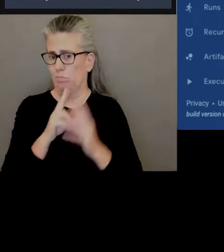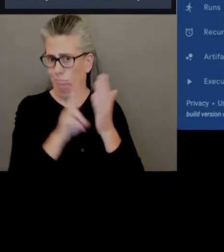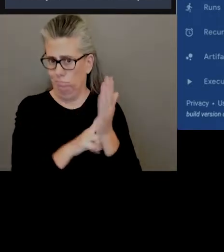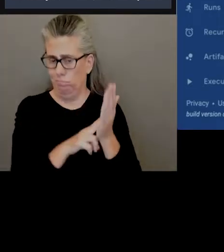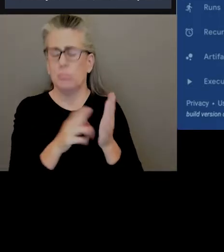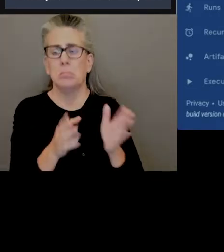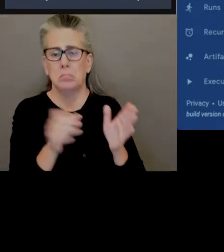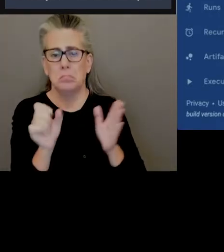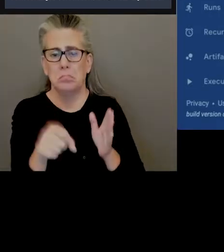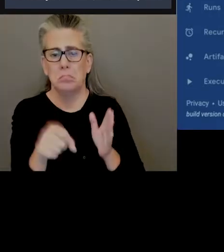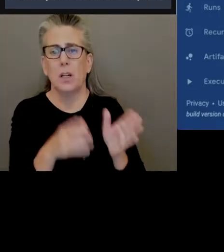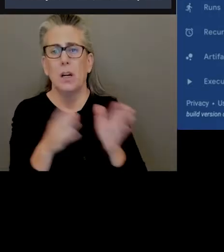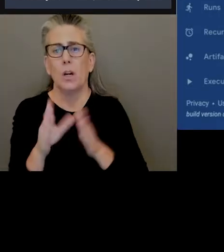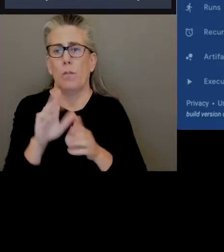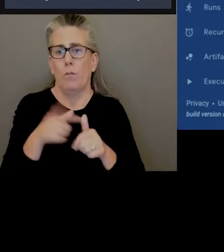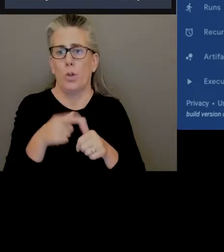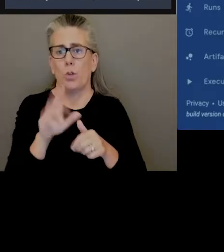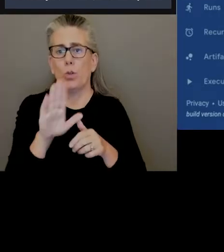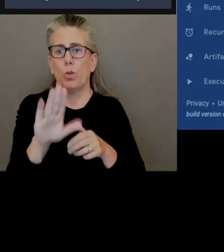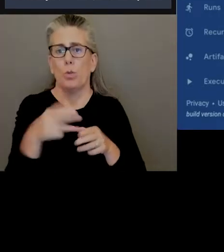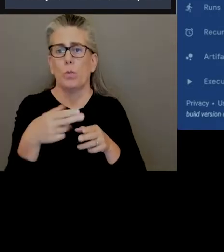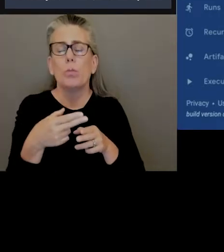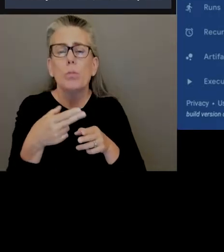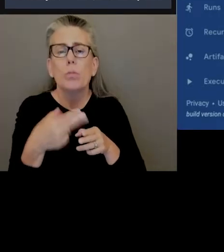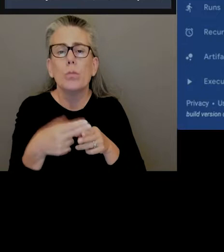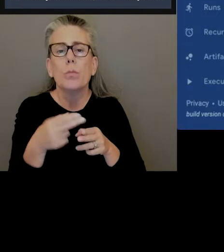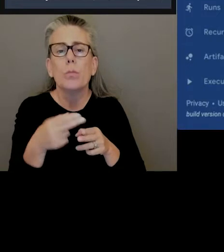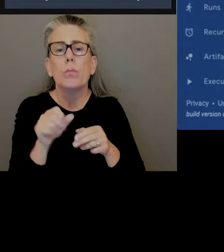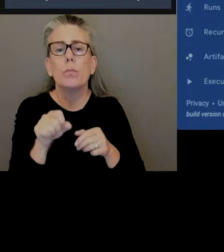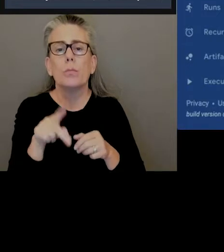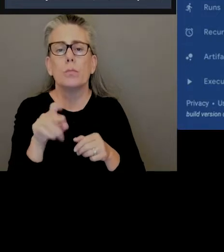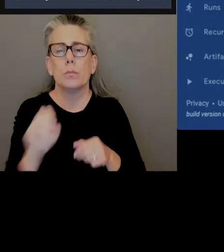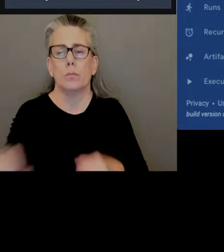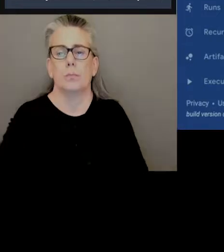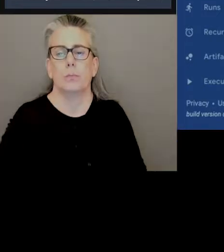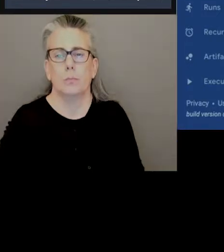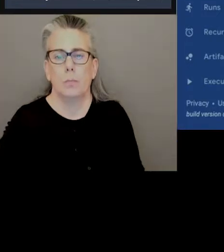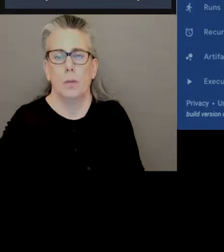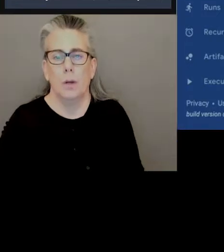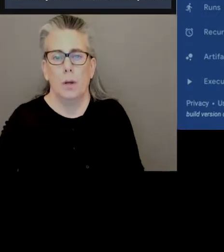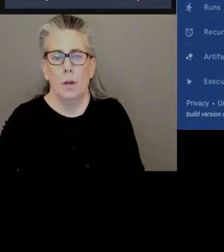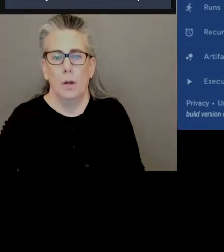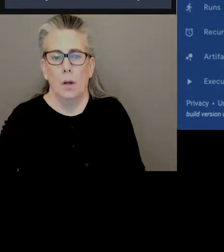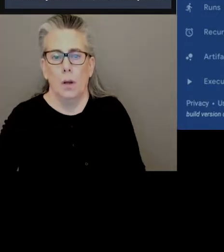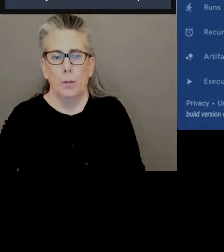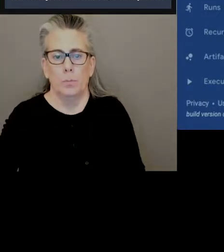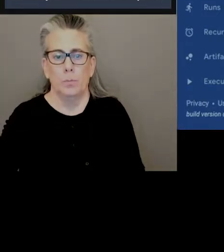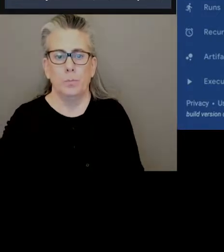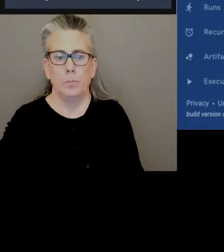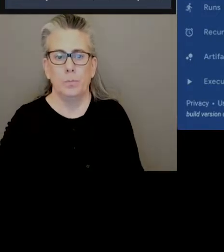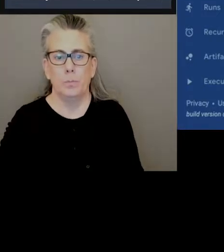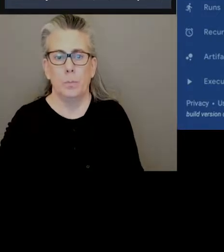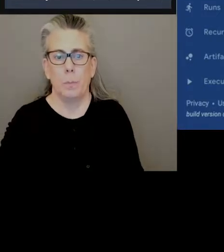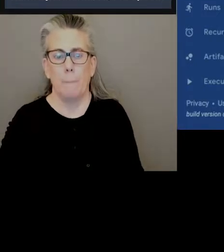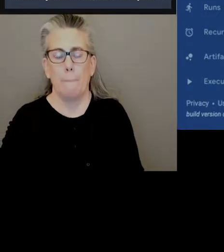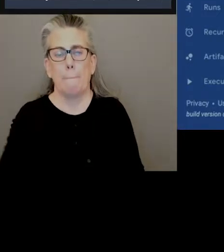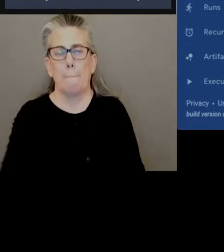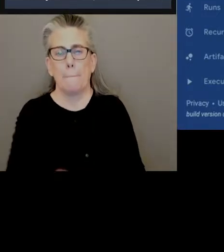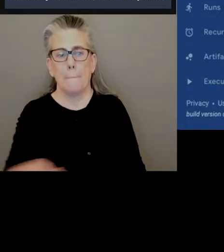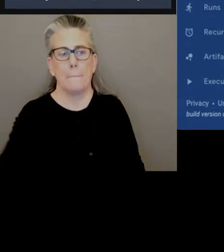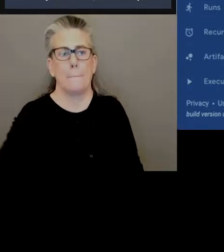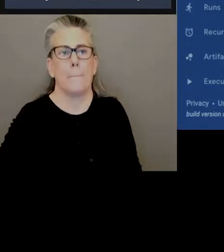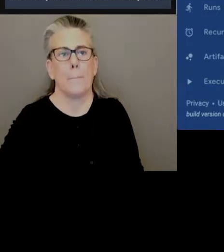your namespace from this namespace dropdown. And this namespace corresponds to your user profile, and it will define the